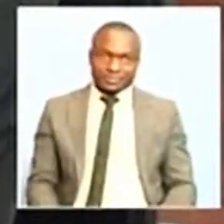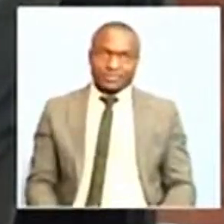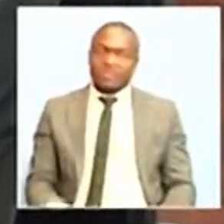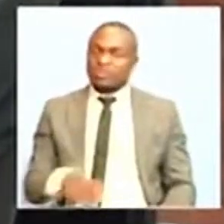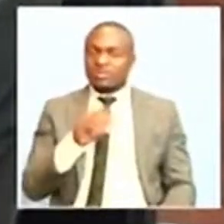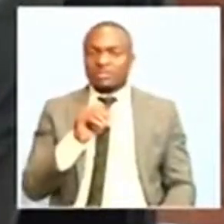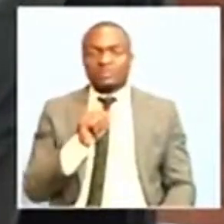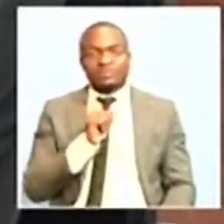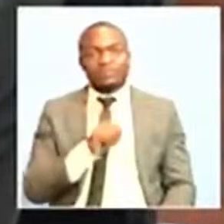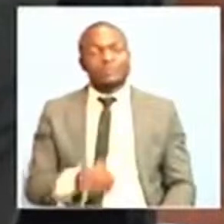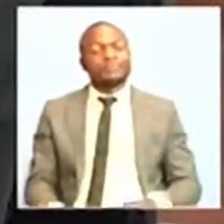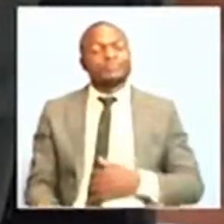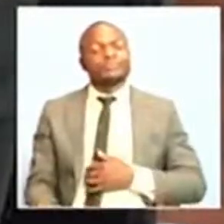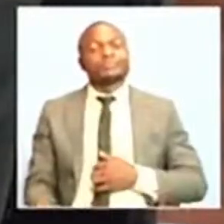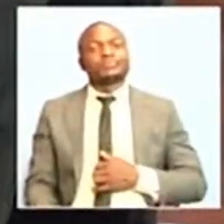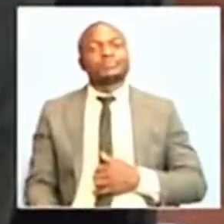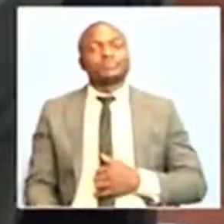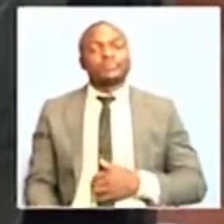it's no